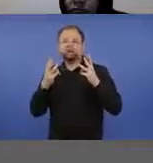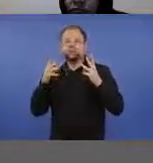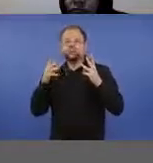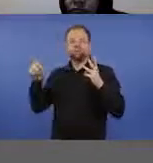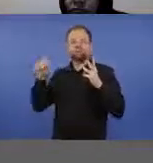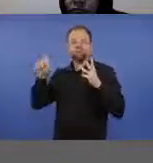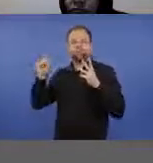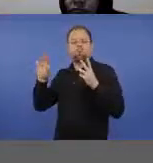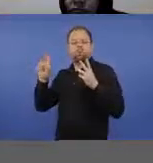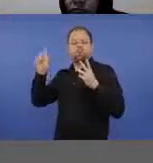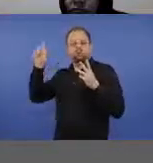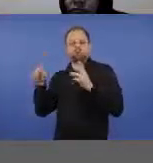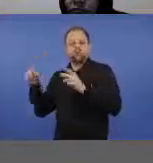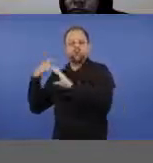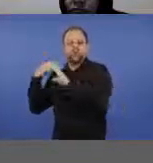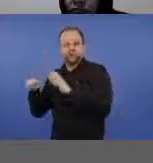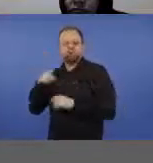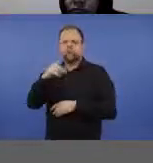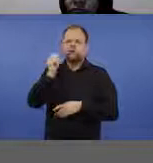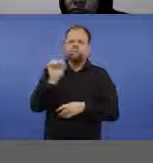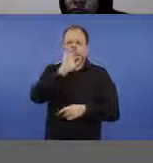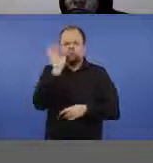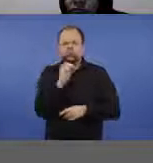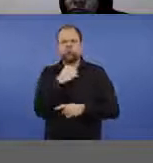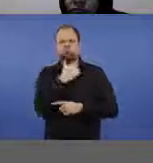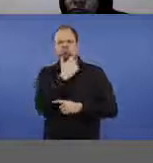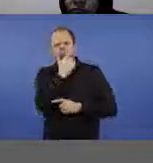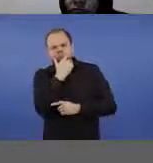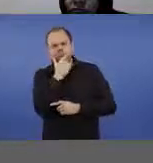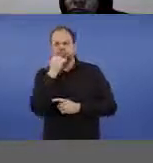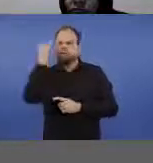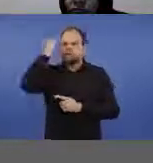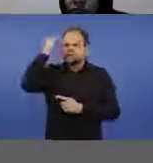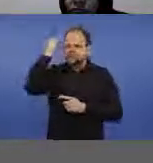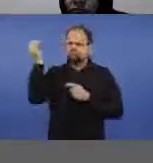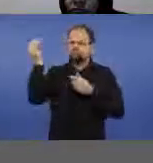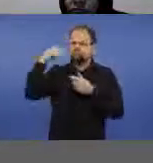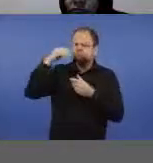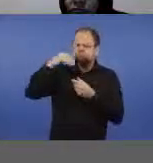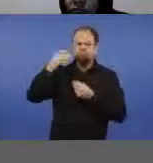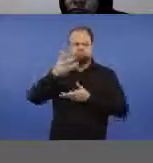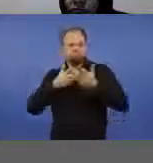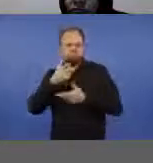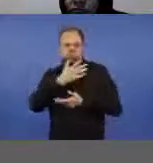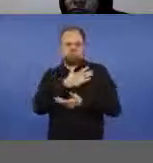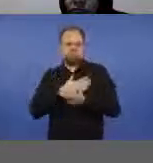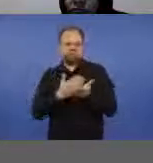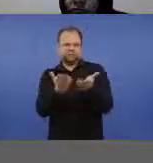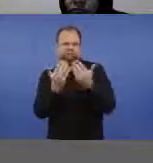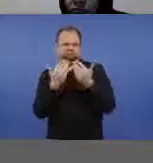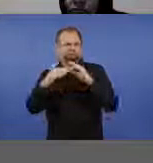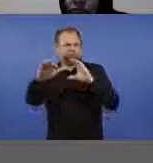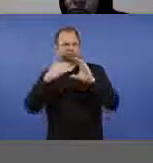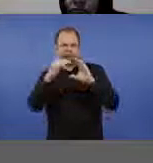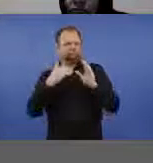be discussing and directly interacting with militaries and states, as well as providing advice